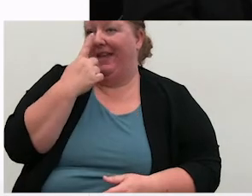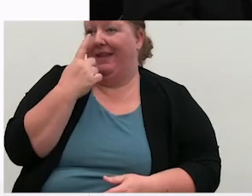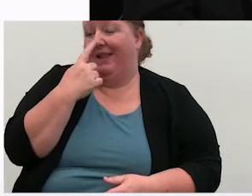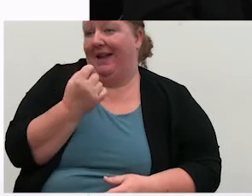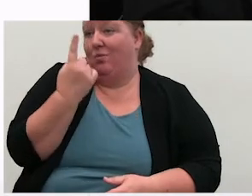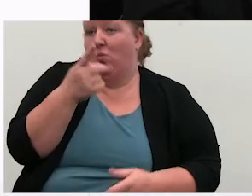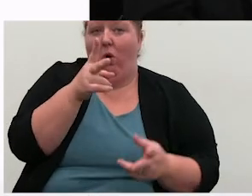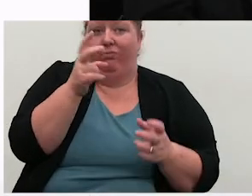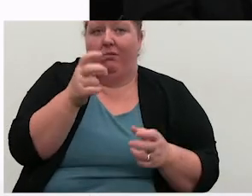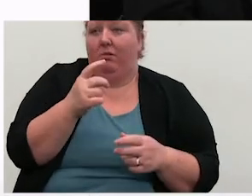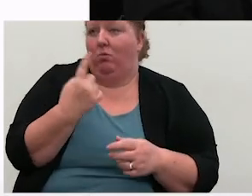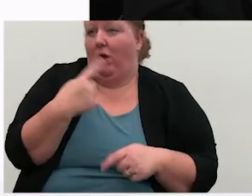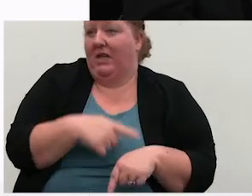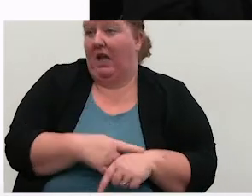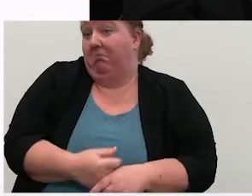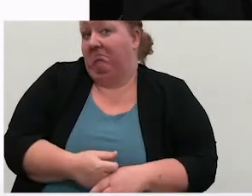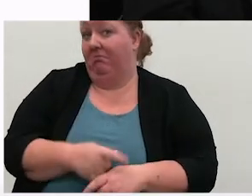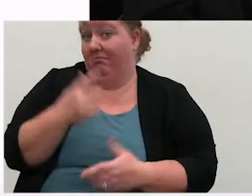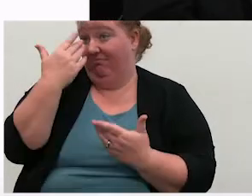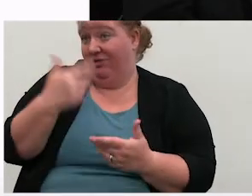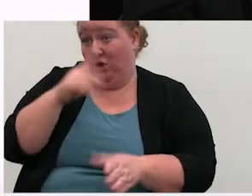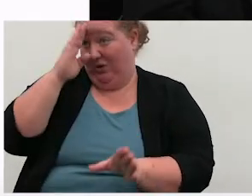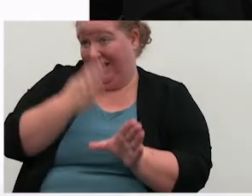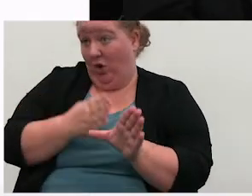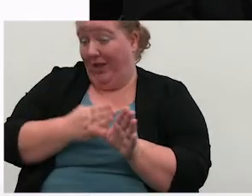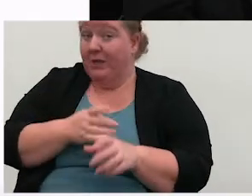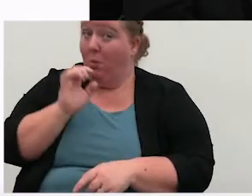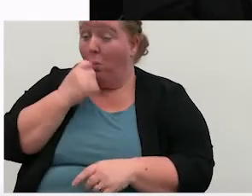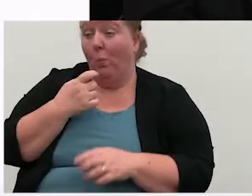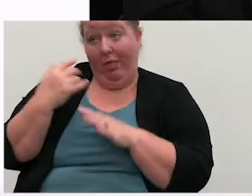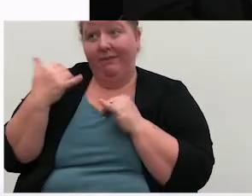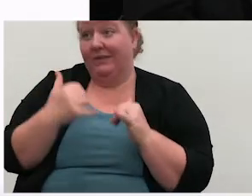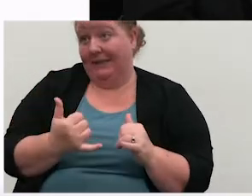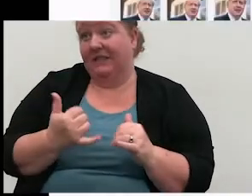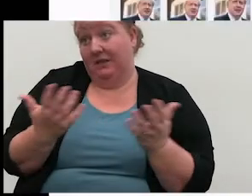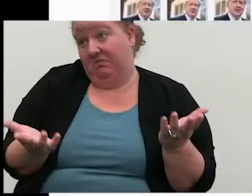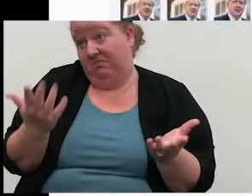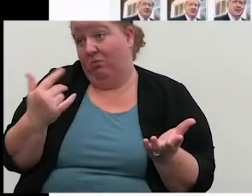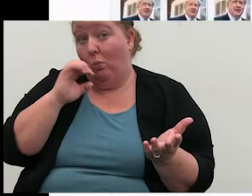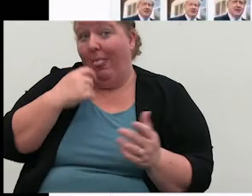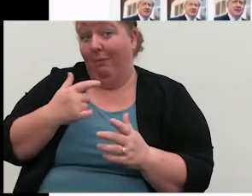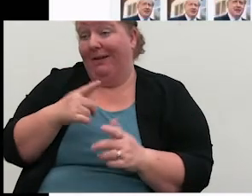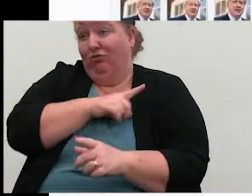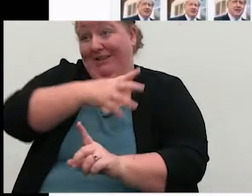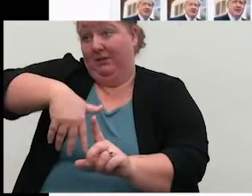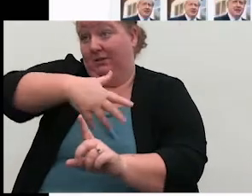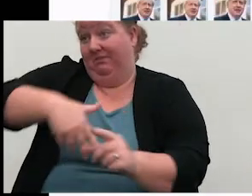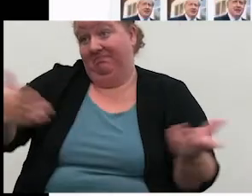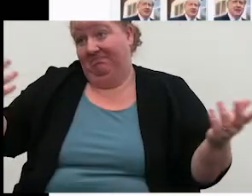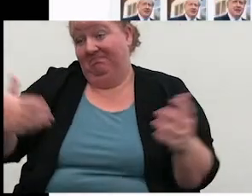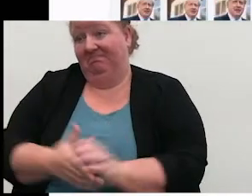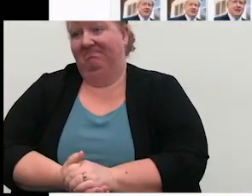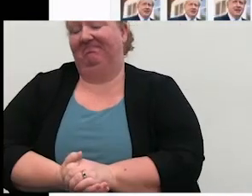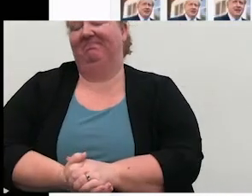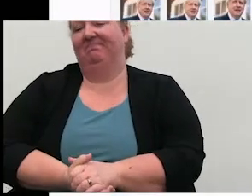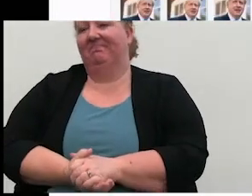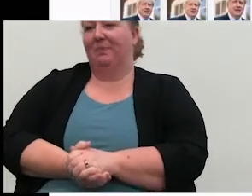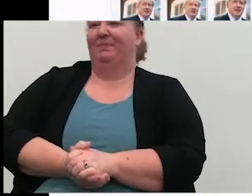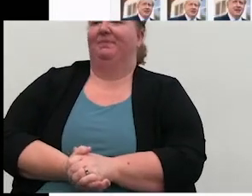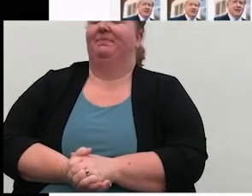know what the psychology here is, but they will have tested them. So there will be a reasoning behind it.